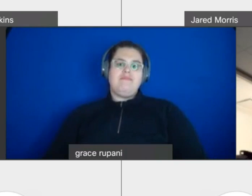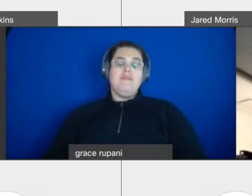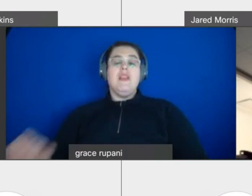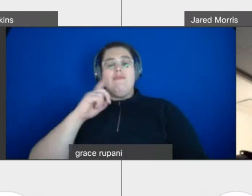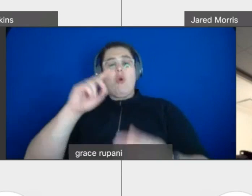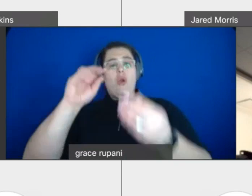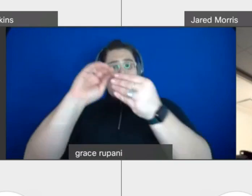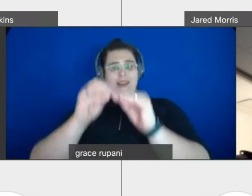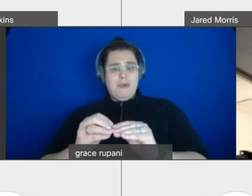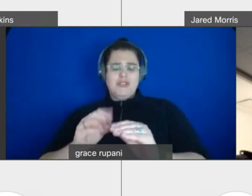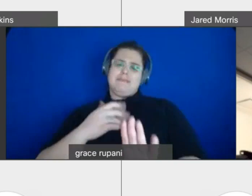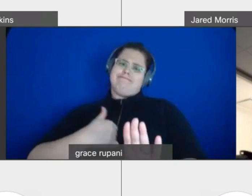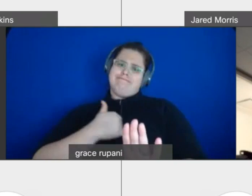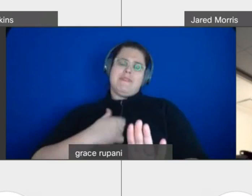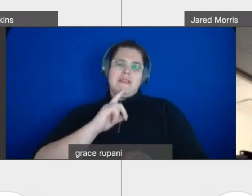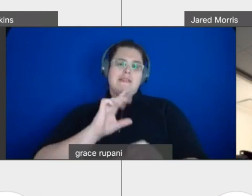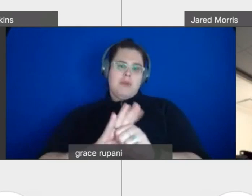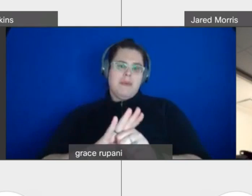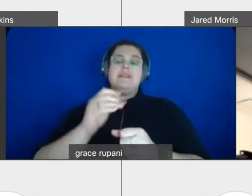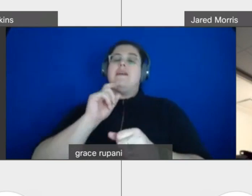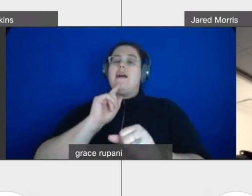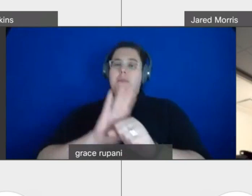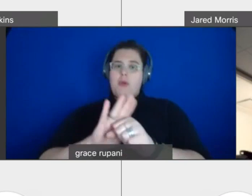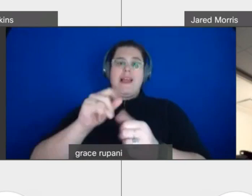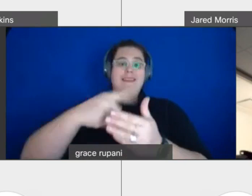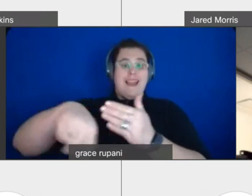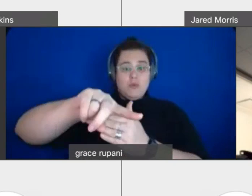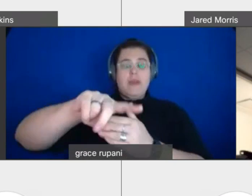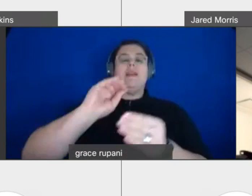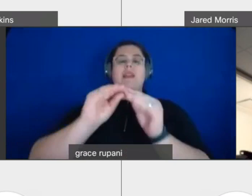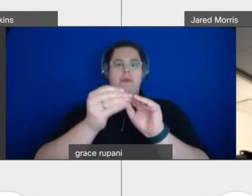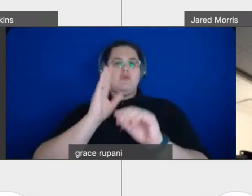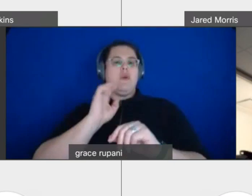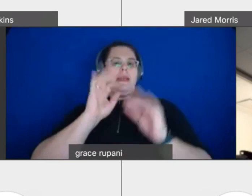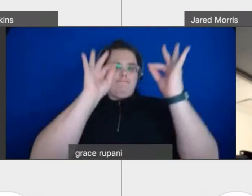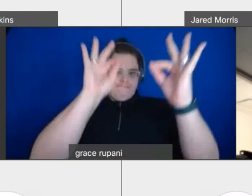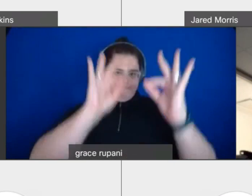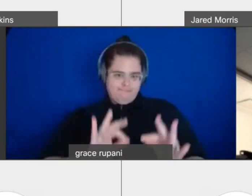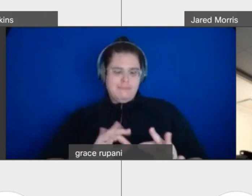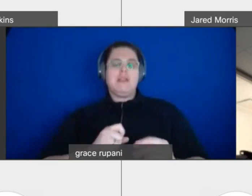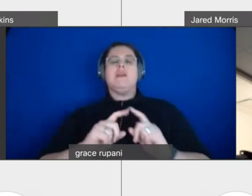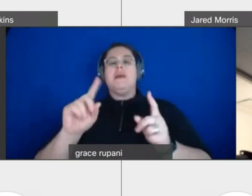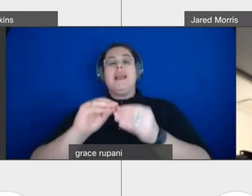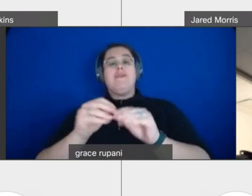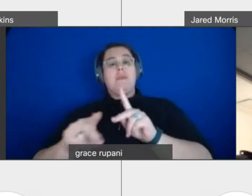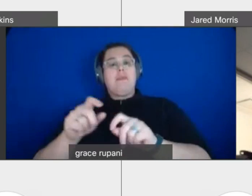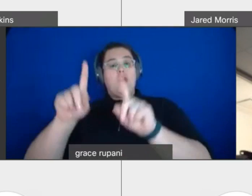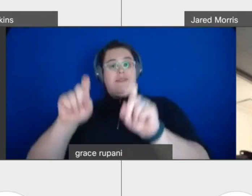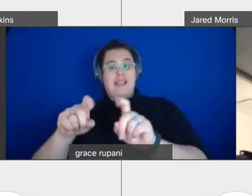promise you next week I'll have those numbers scrubbed. But the number of people who've tested positive